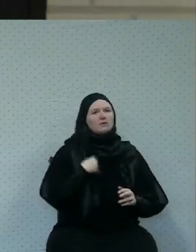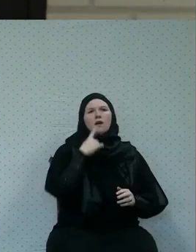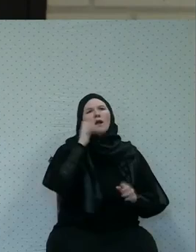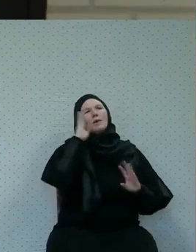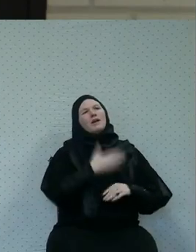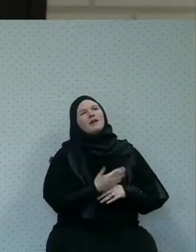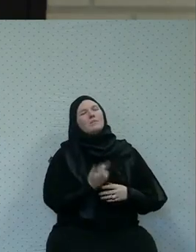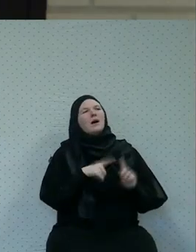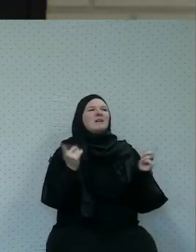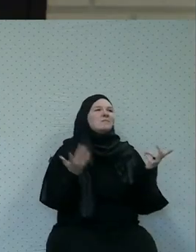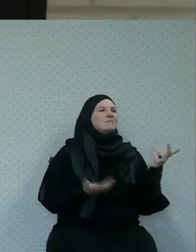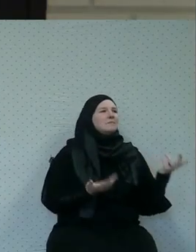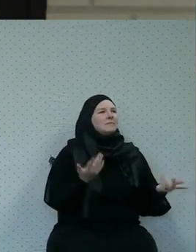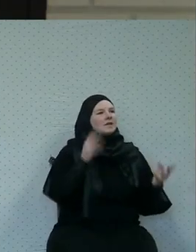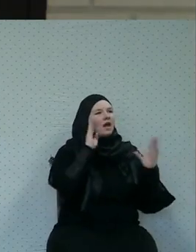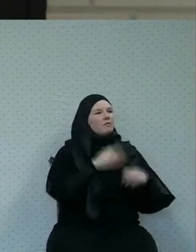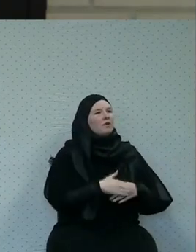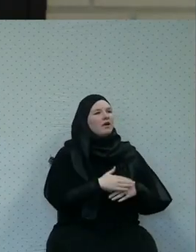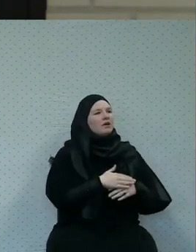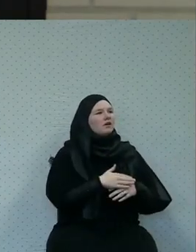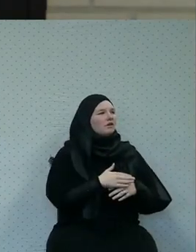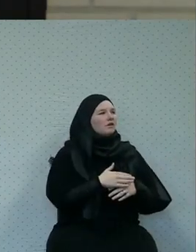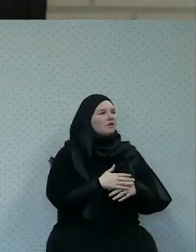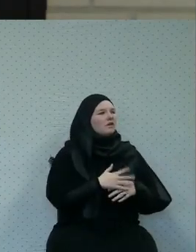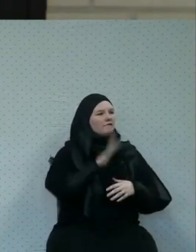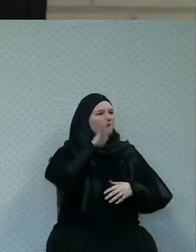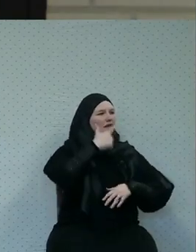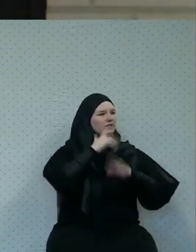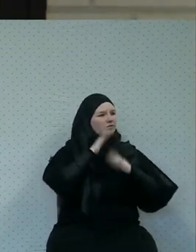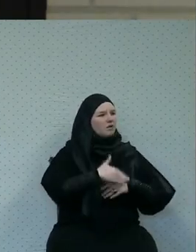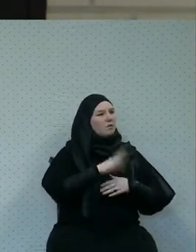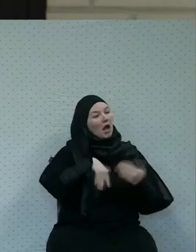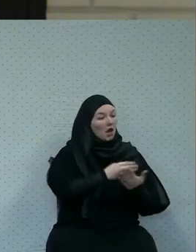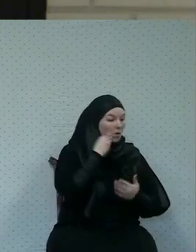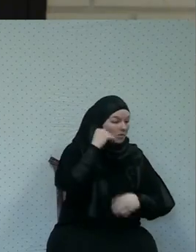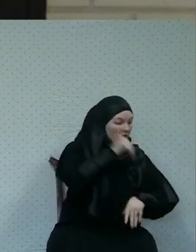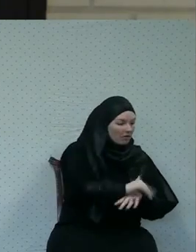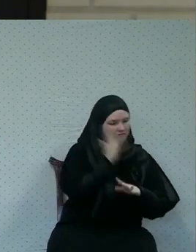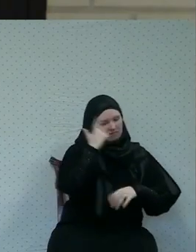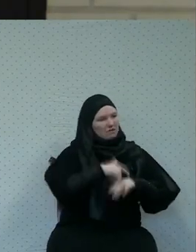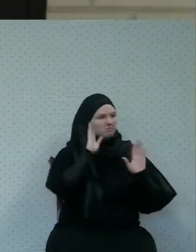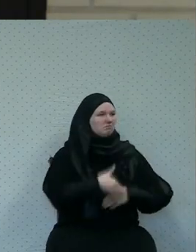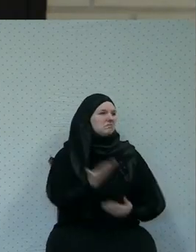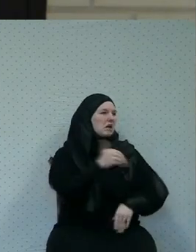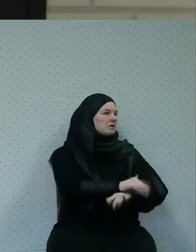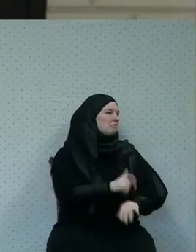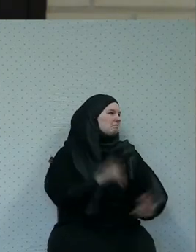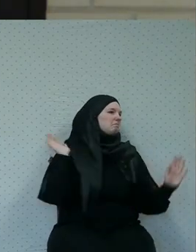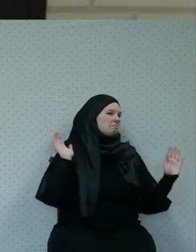I pray, but it is, I pray the whole 5 times at one time when I come home at night.